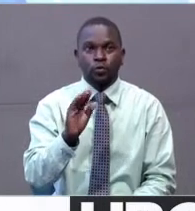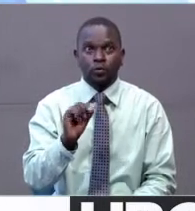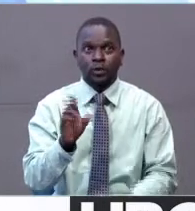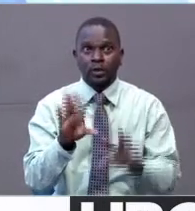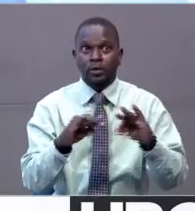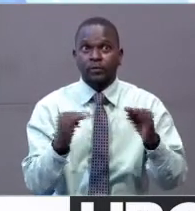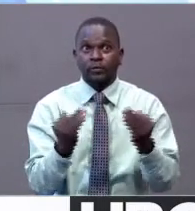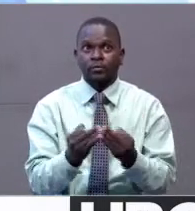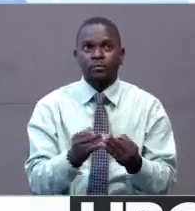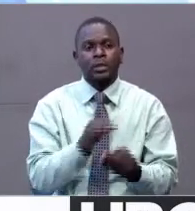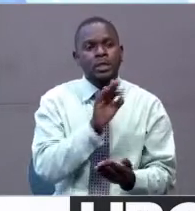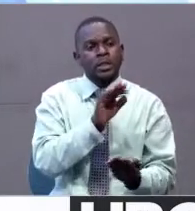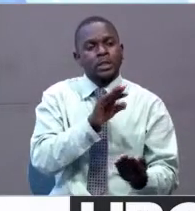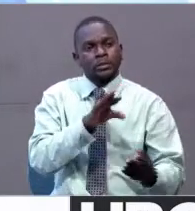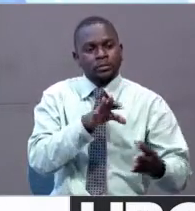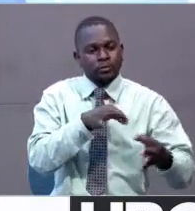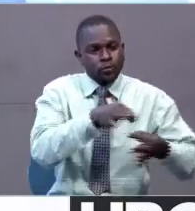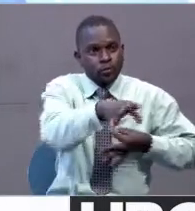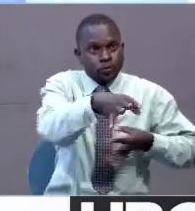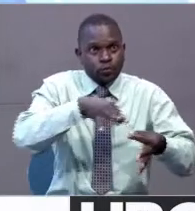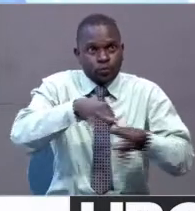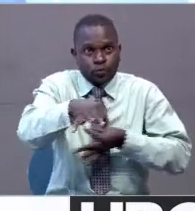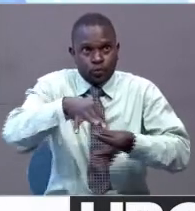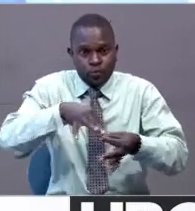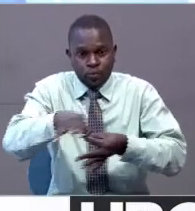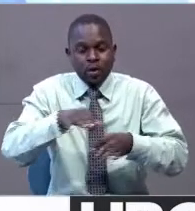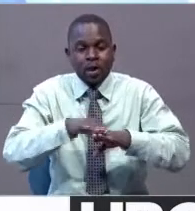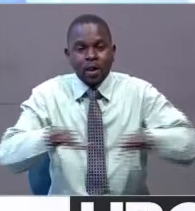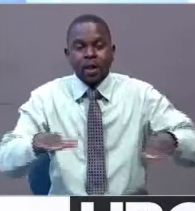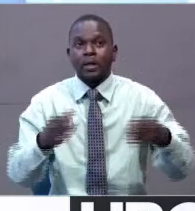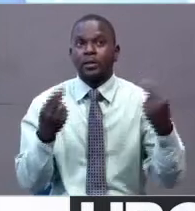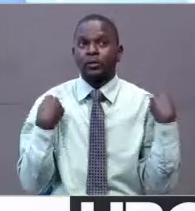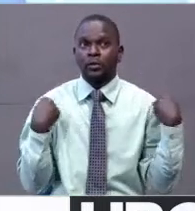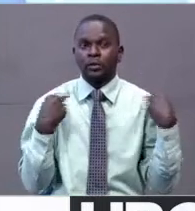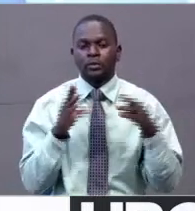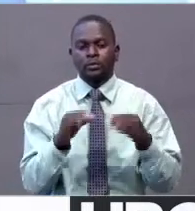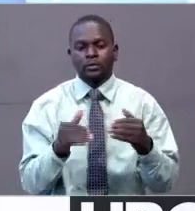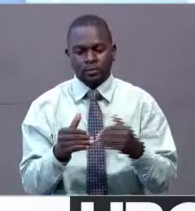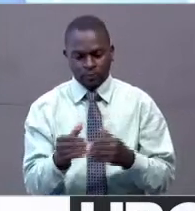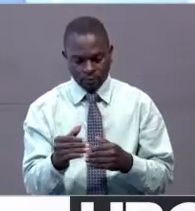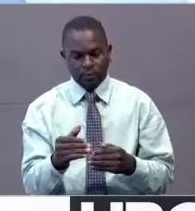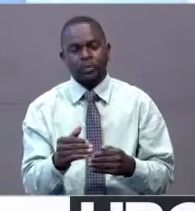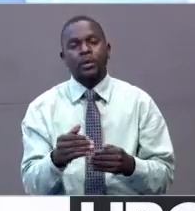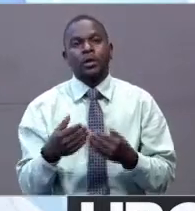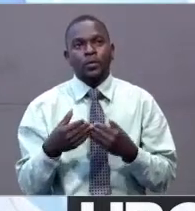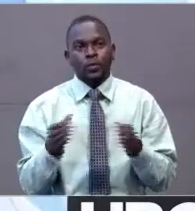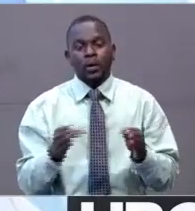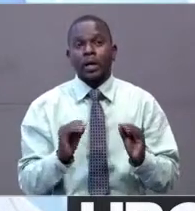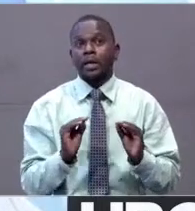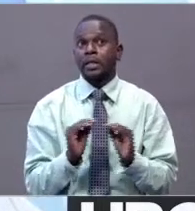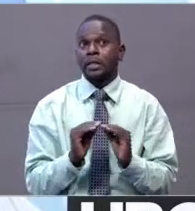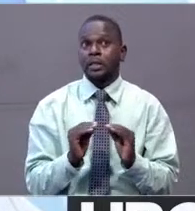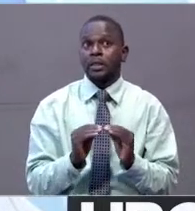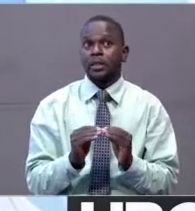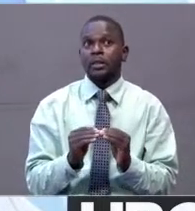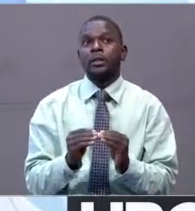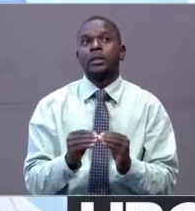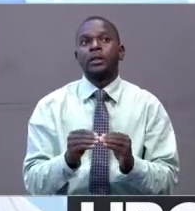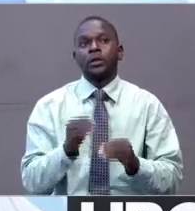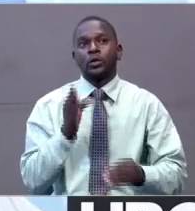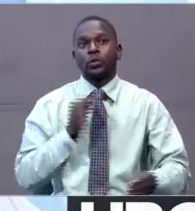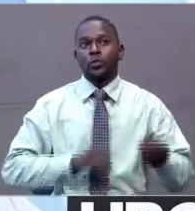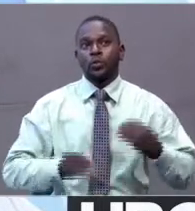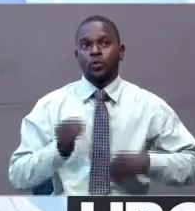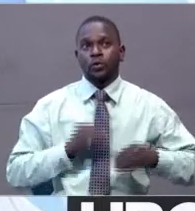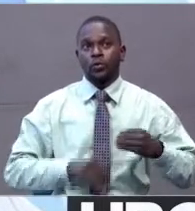this followed a mapping and survey supervised by the senior lands officer Wilson Ogalo, and this was disclosed at a meeting held at the State House